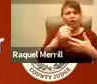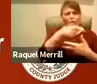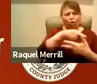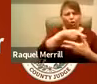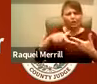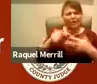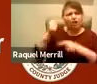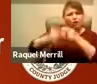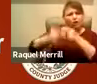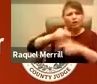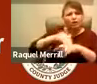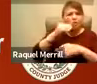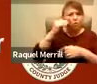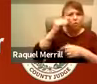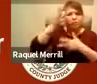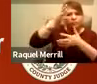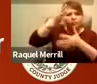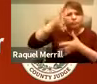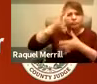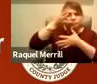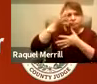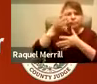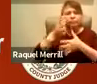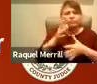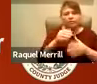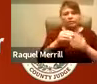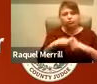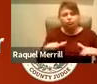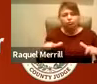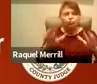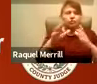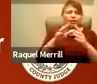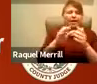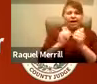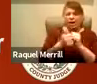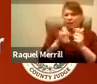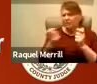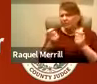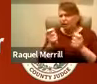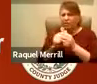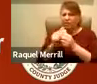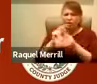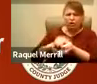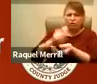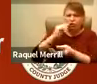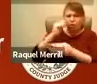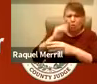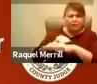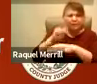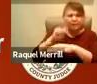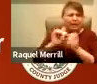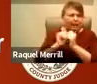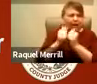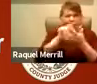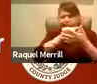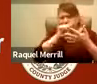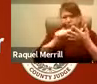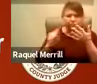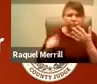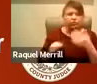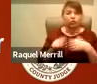deal with people in nursing homes being infected? How do you deal with all these things? So